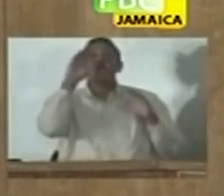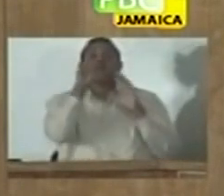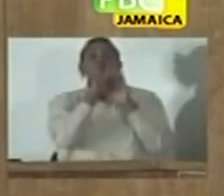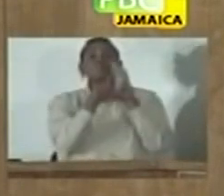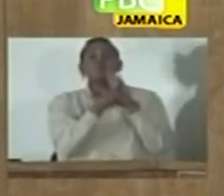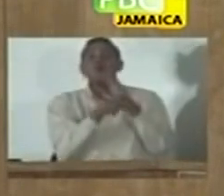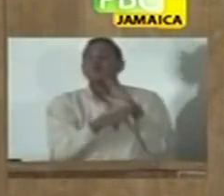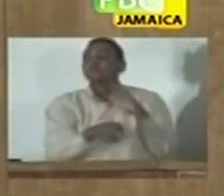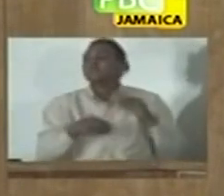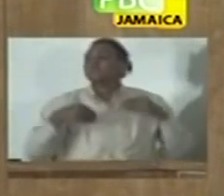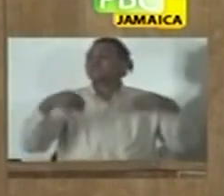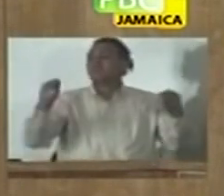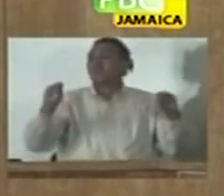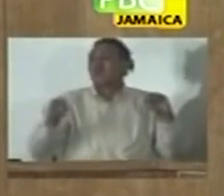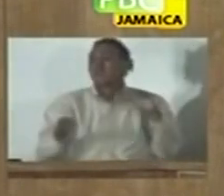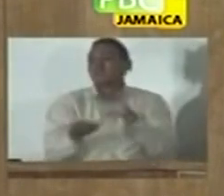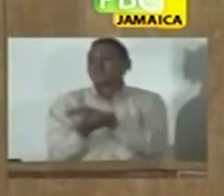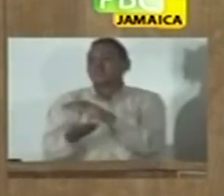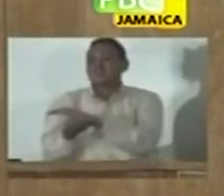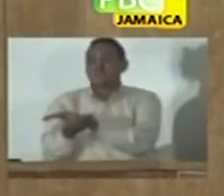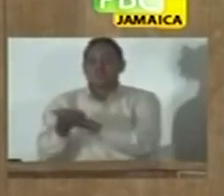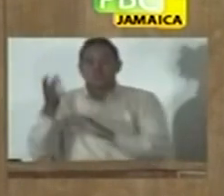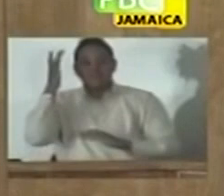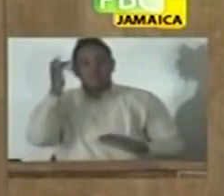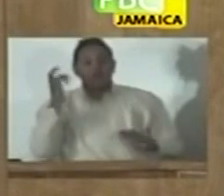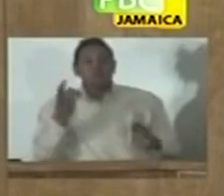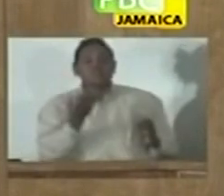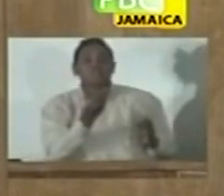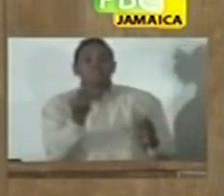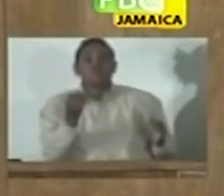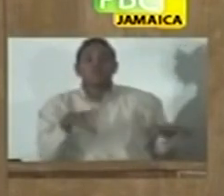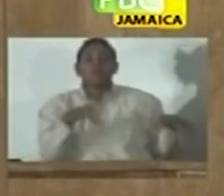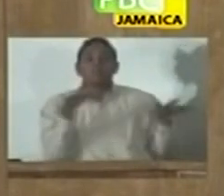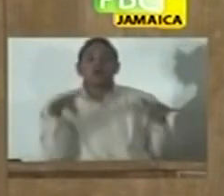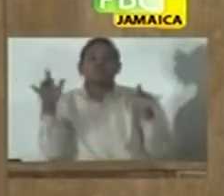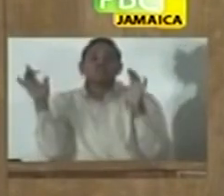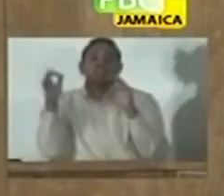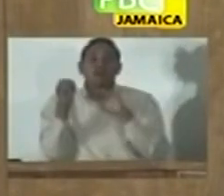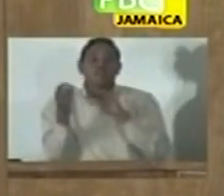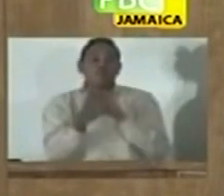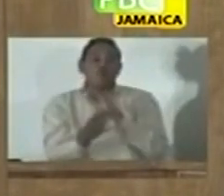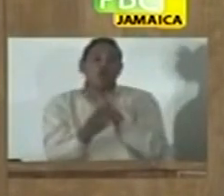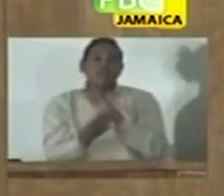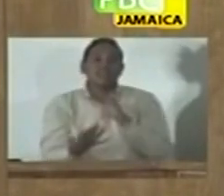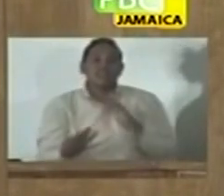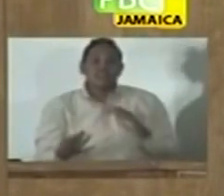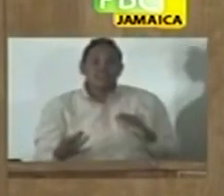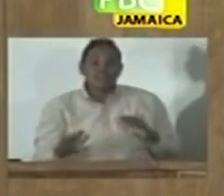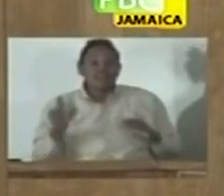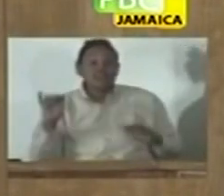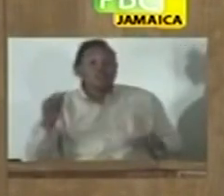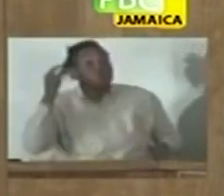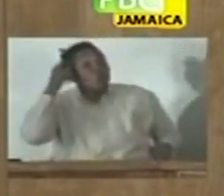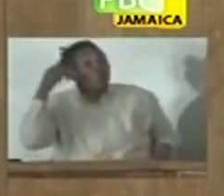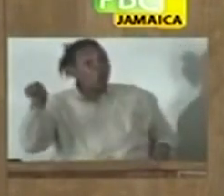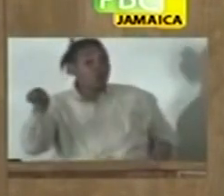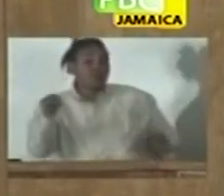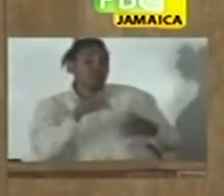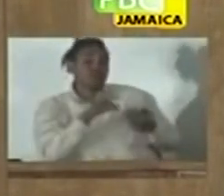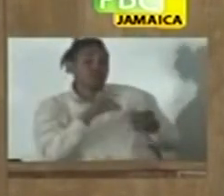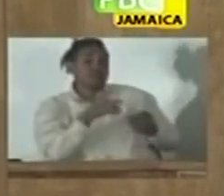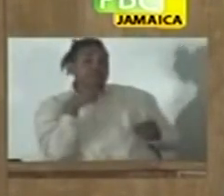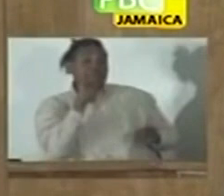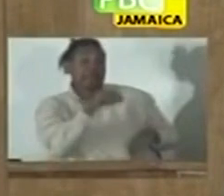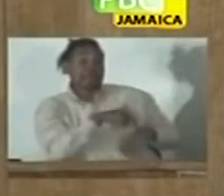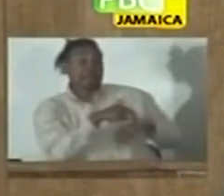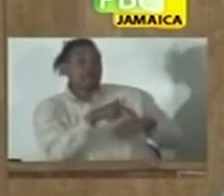Jamaica because of a few barrels of oil. Those are the words of Mr. Bruce Golding, then opposition